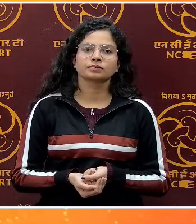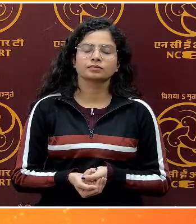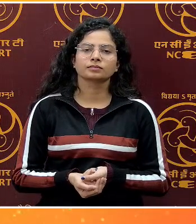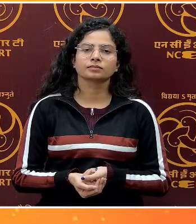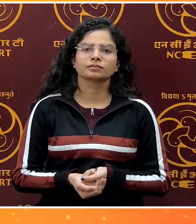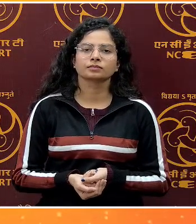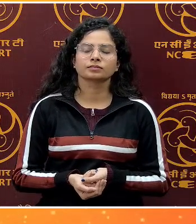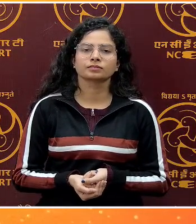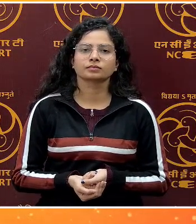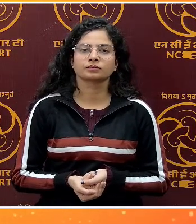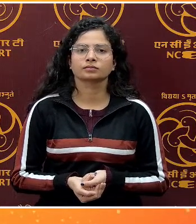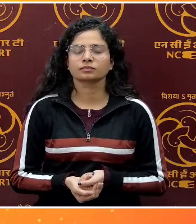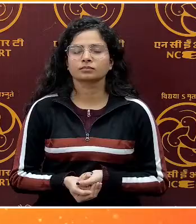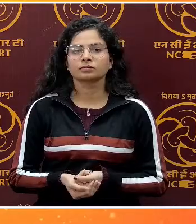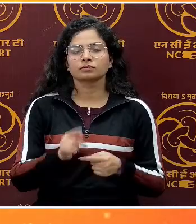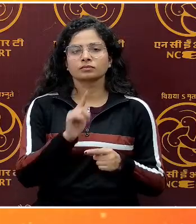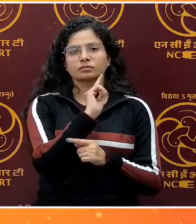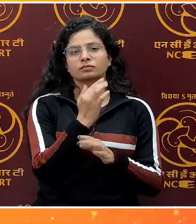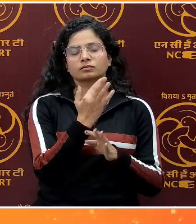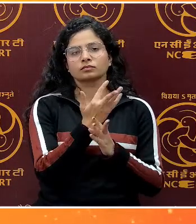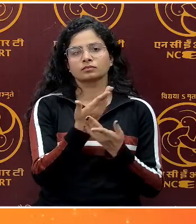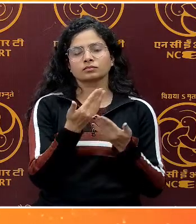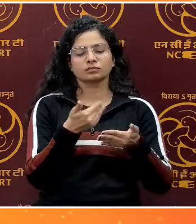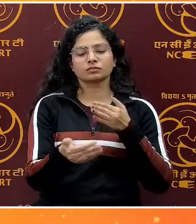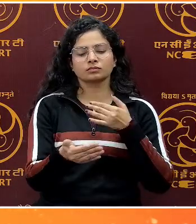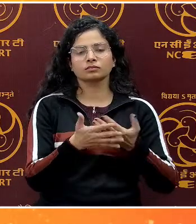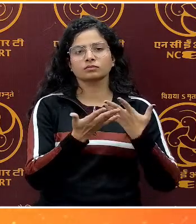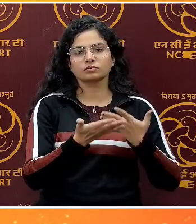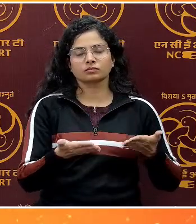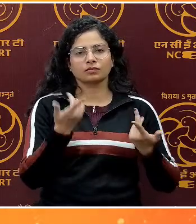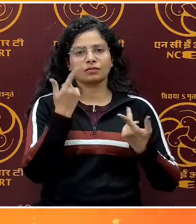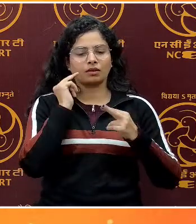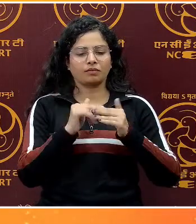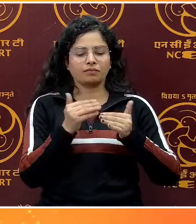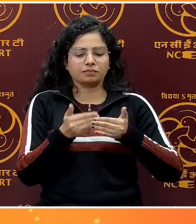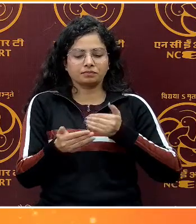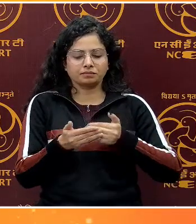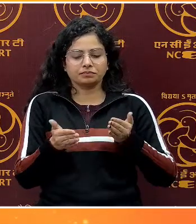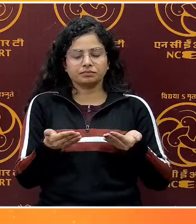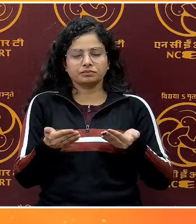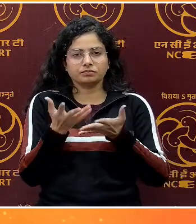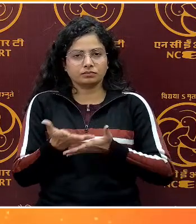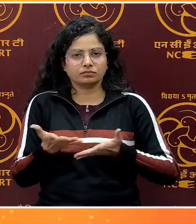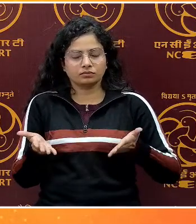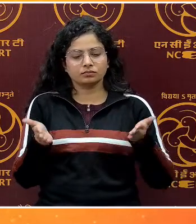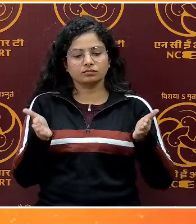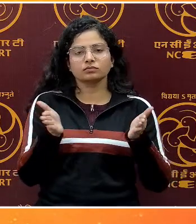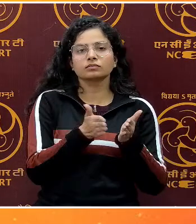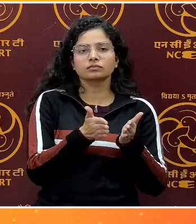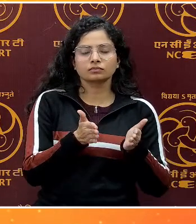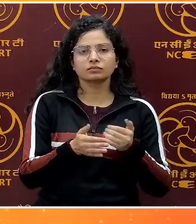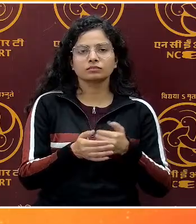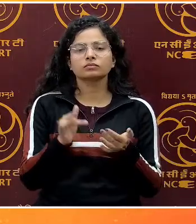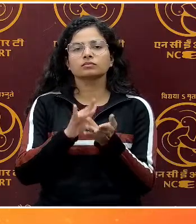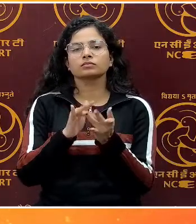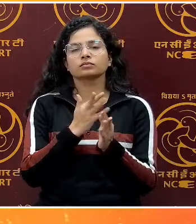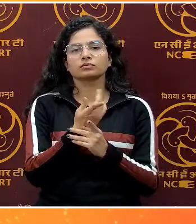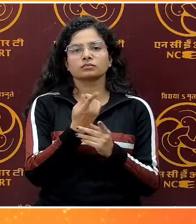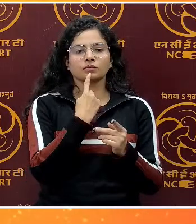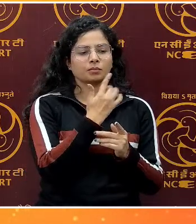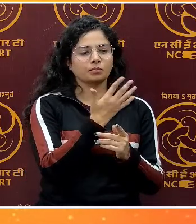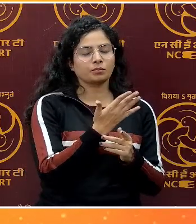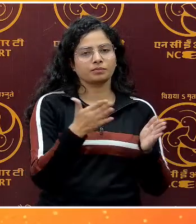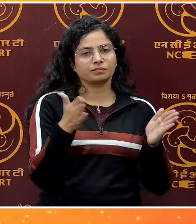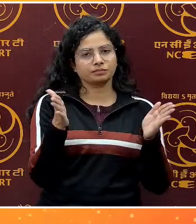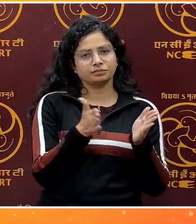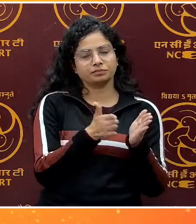spaces. Yes. So one we have when the object is close. Okay, close to where? Close to the mirror, right?